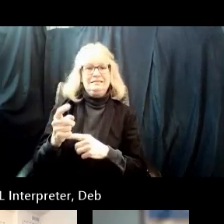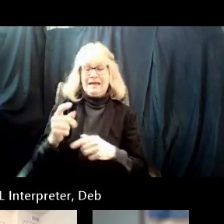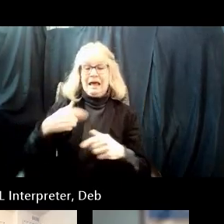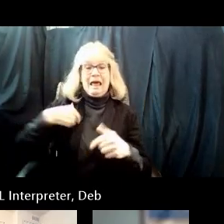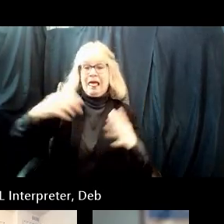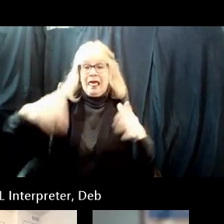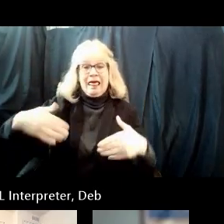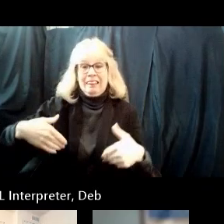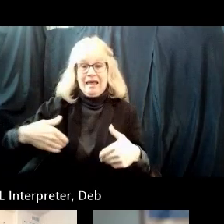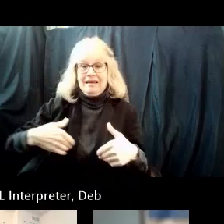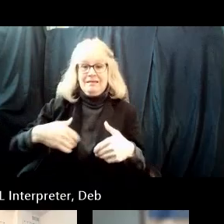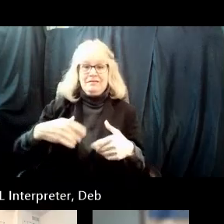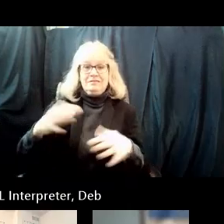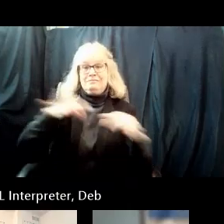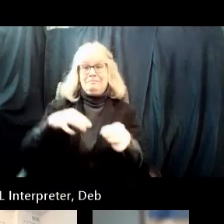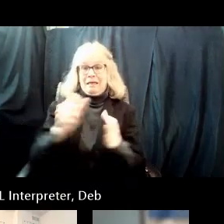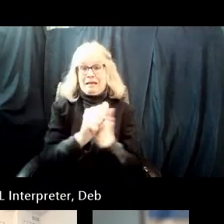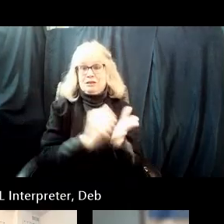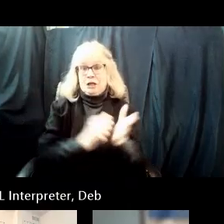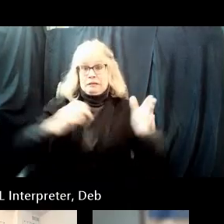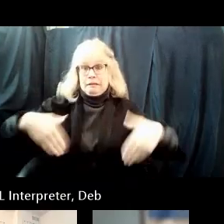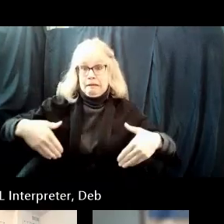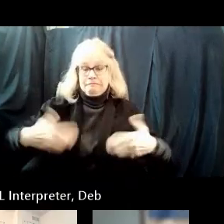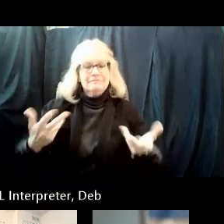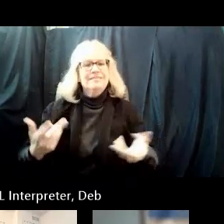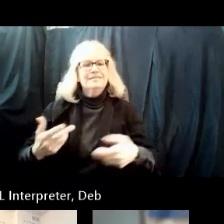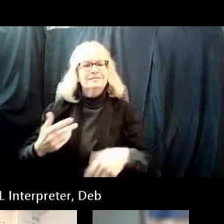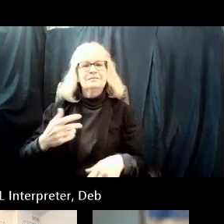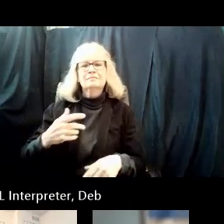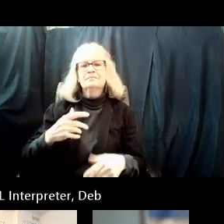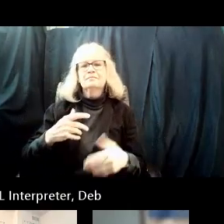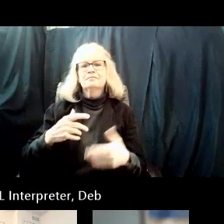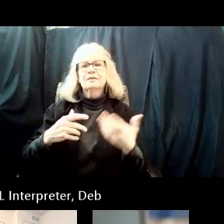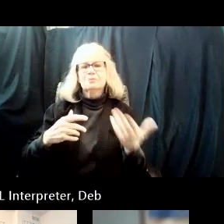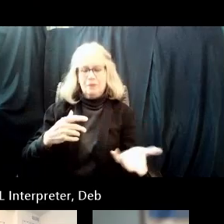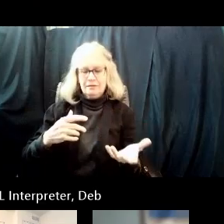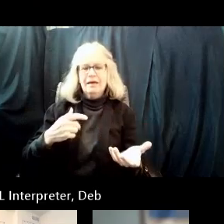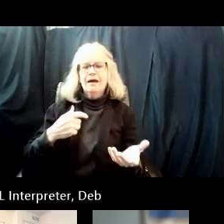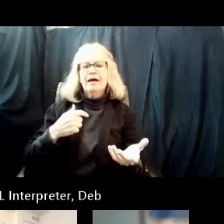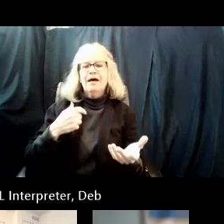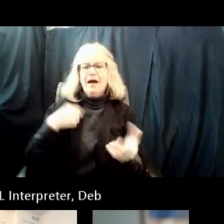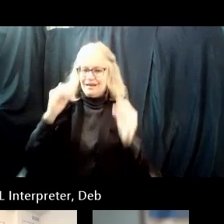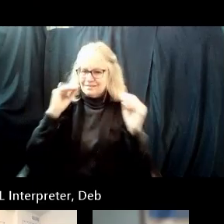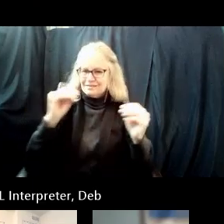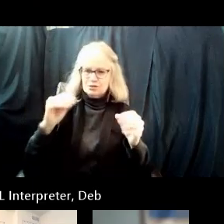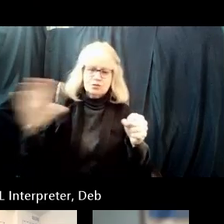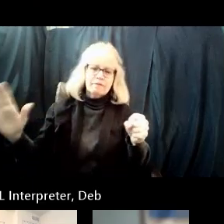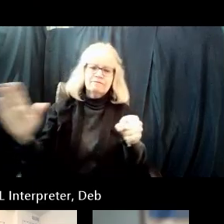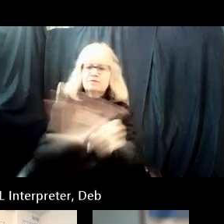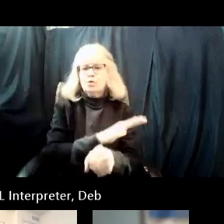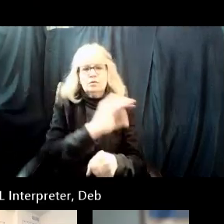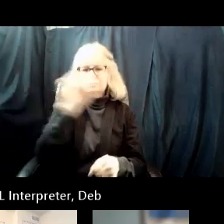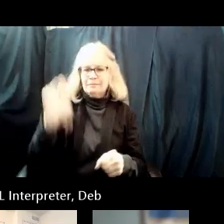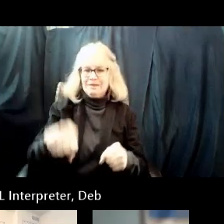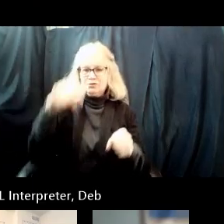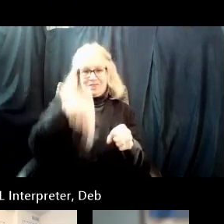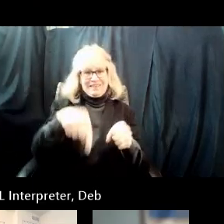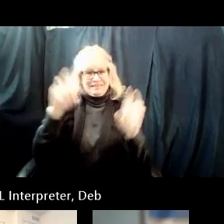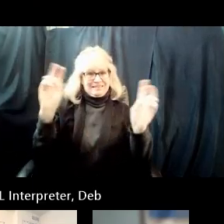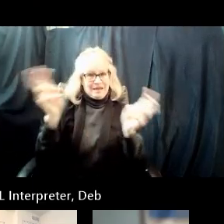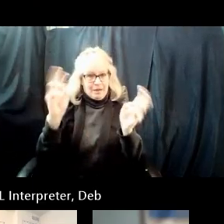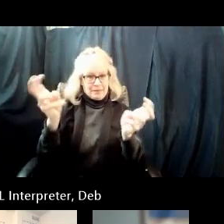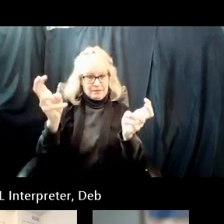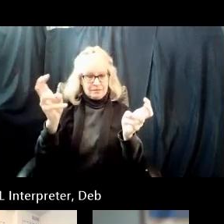gotten through the agenda. So one of the things I did know, because I teach an entire semester on this topic, so to put